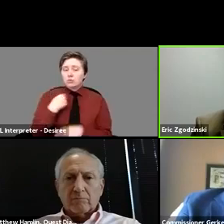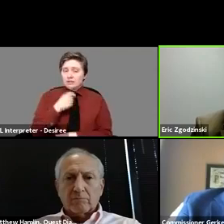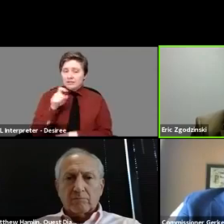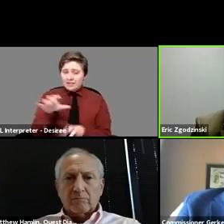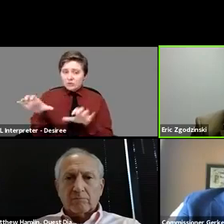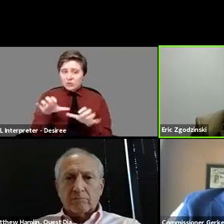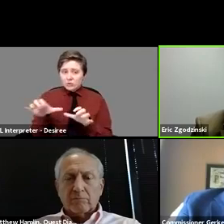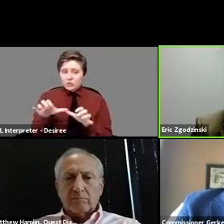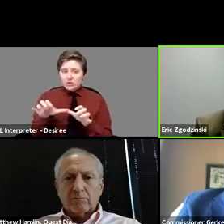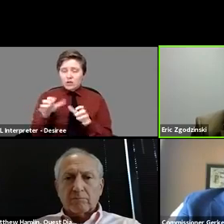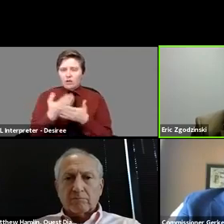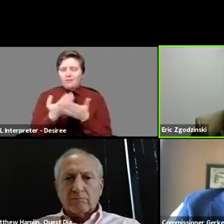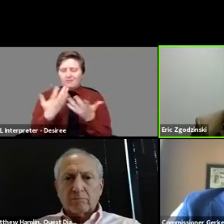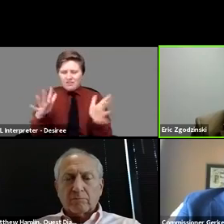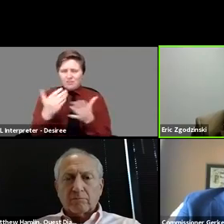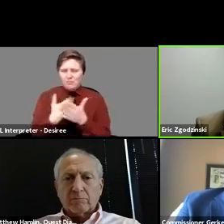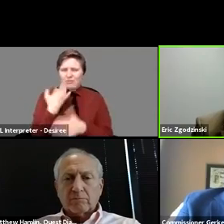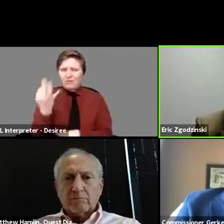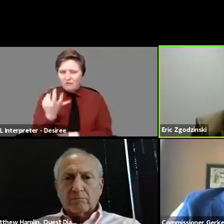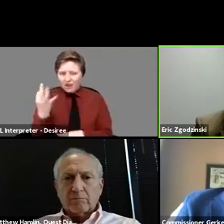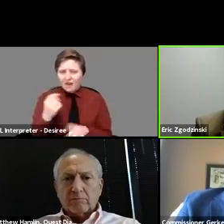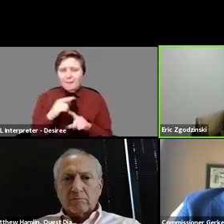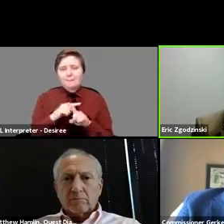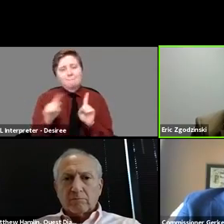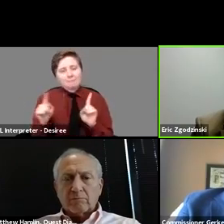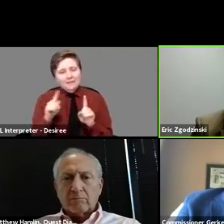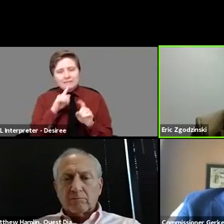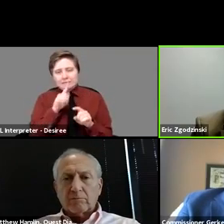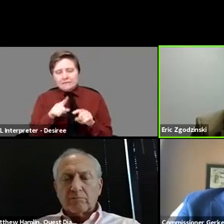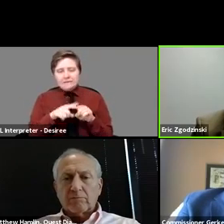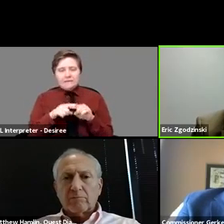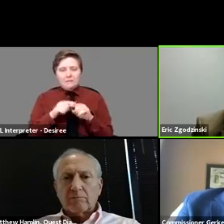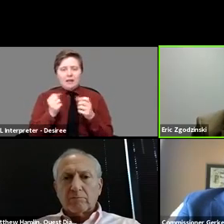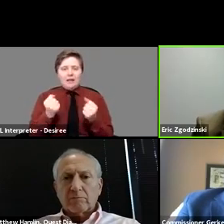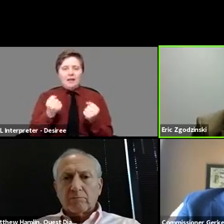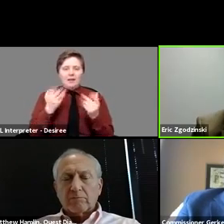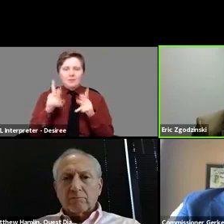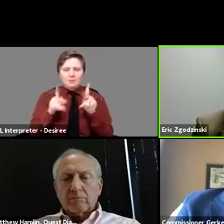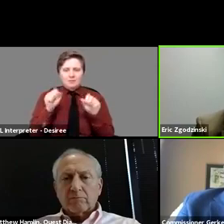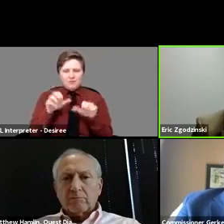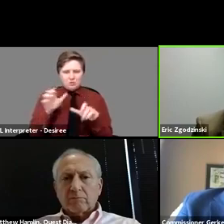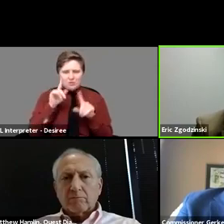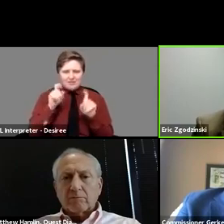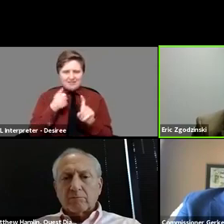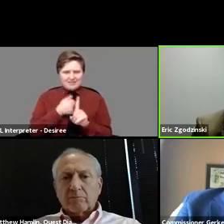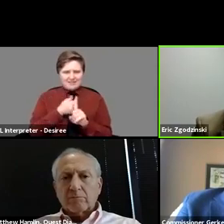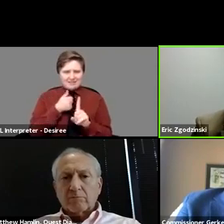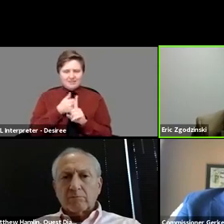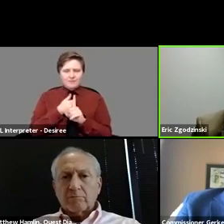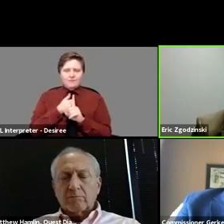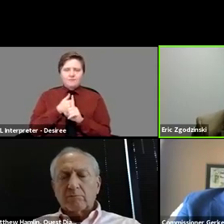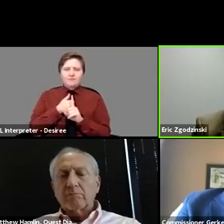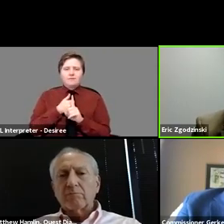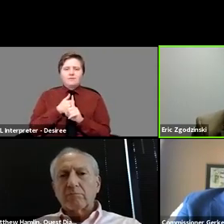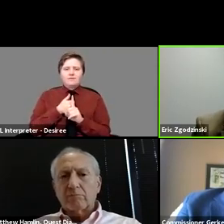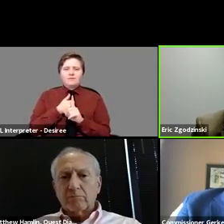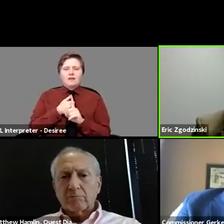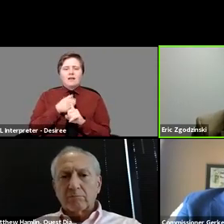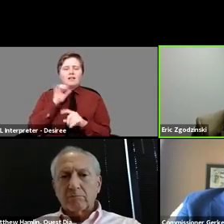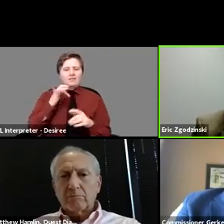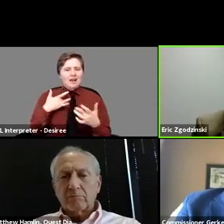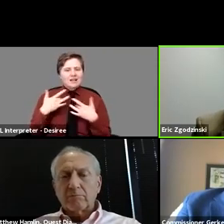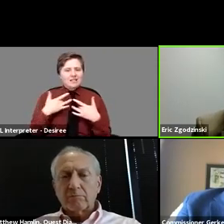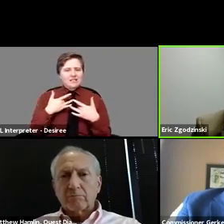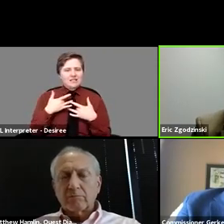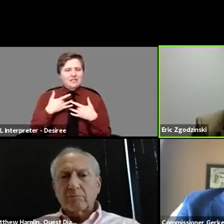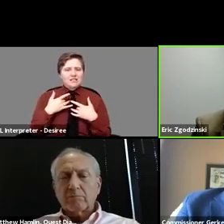be completed by Friday. But again, it all depends on the amount of personnel that can actually do the testing, and that concern really